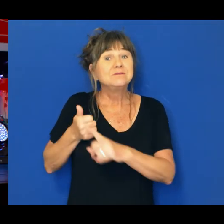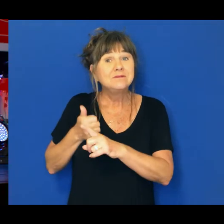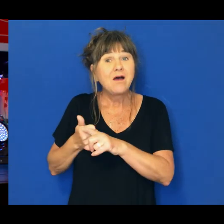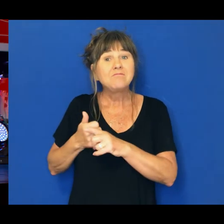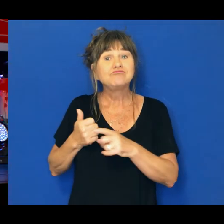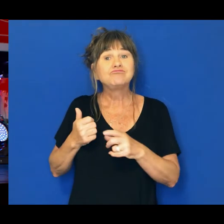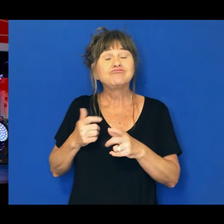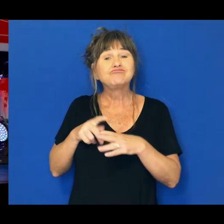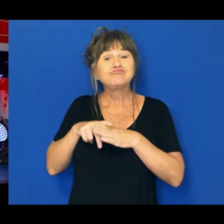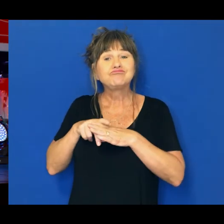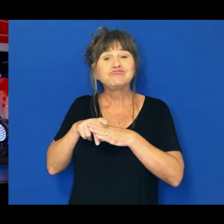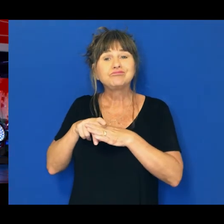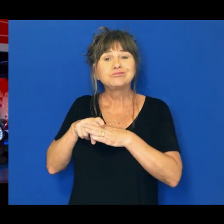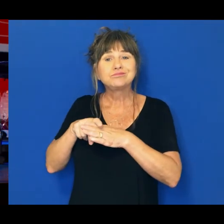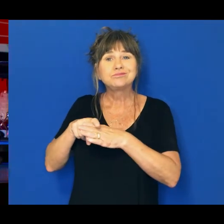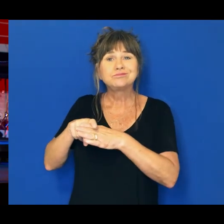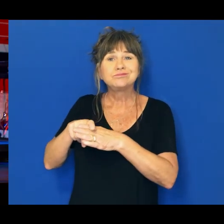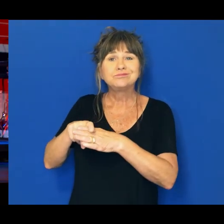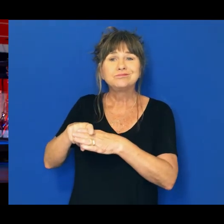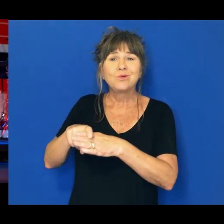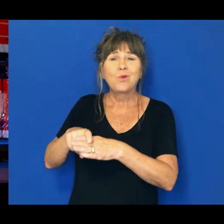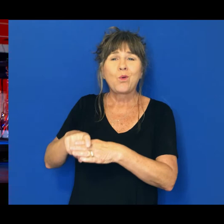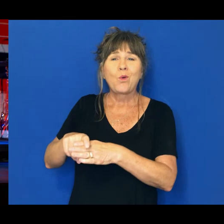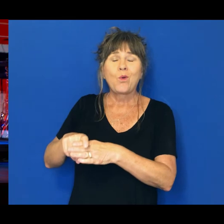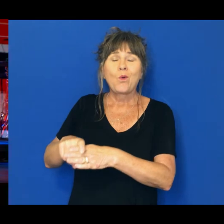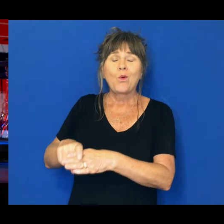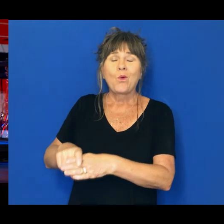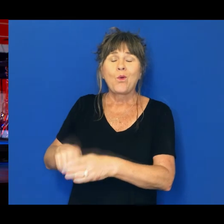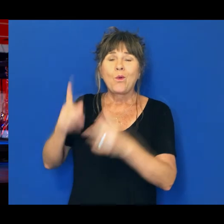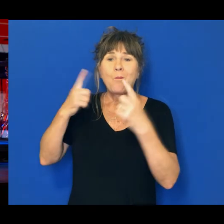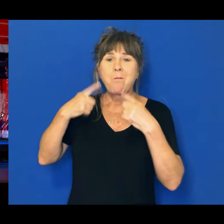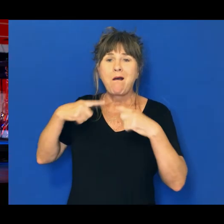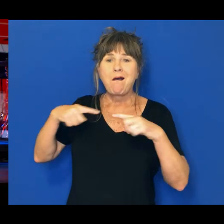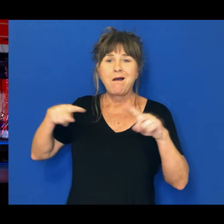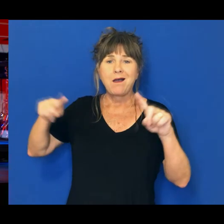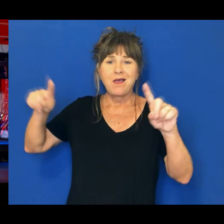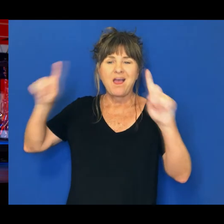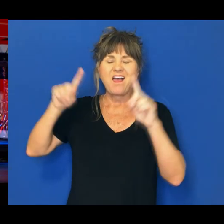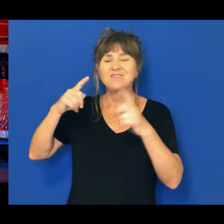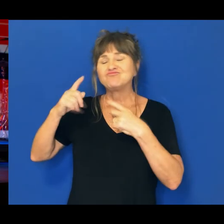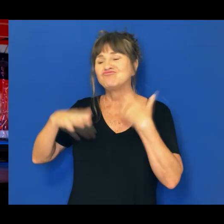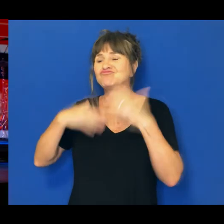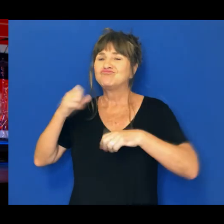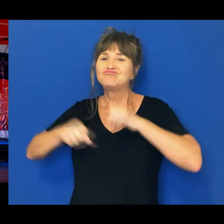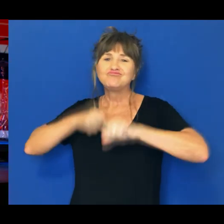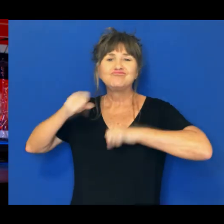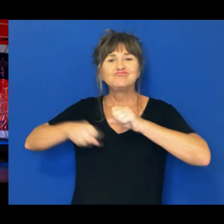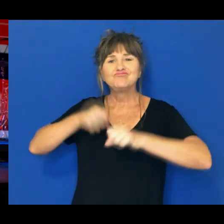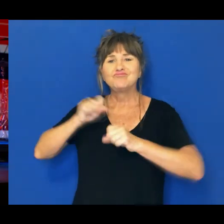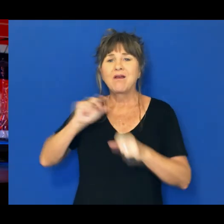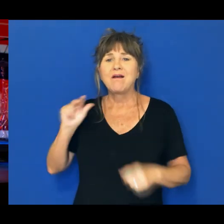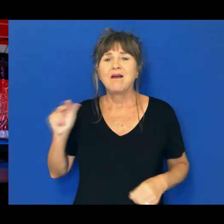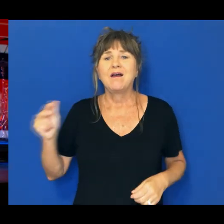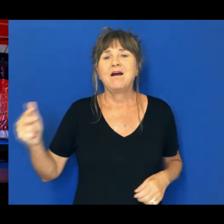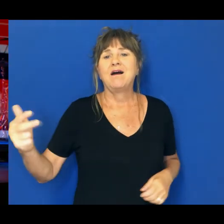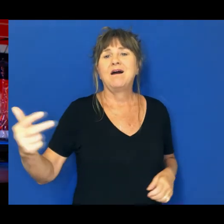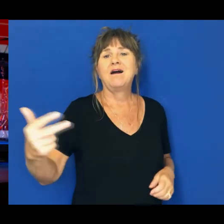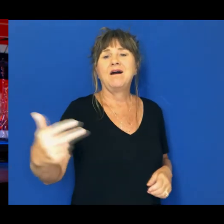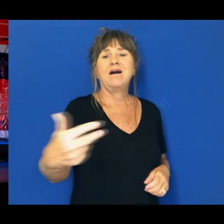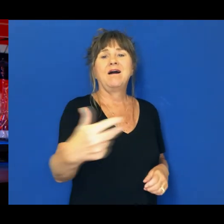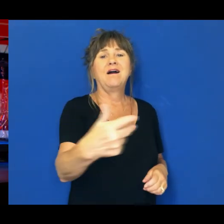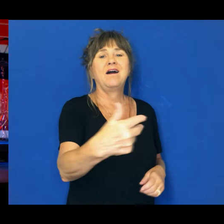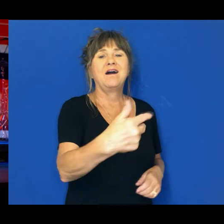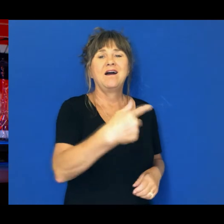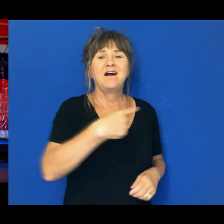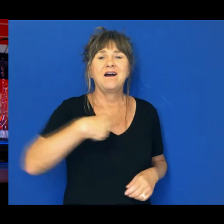she's riding, church, the best ride of her life. And she's going fast, and she's going in circles, and she's